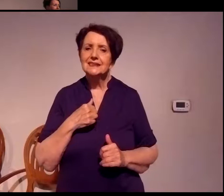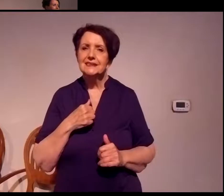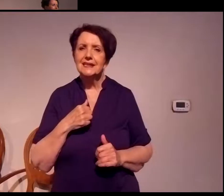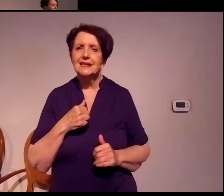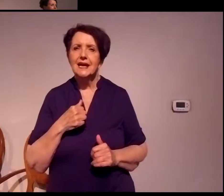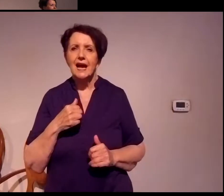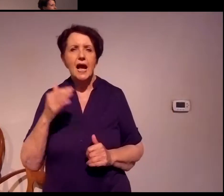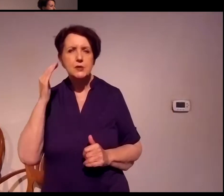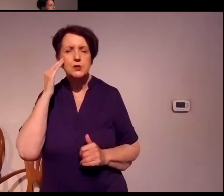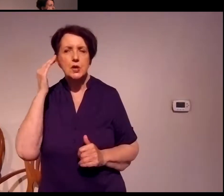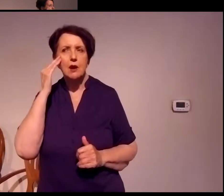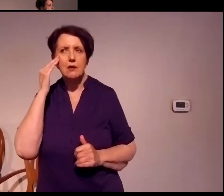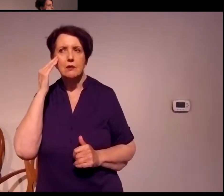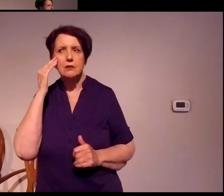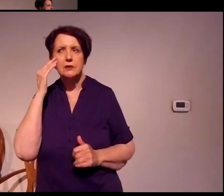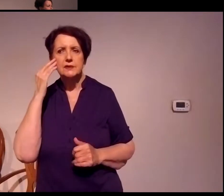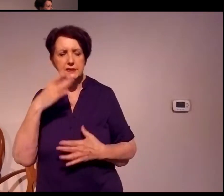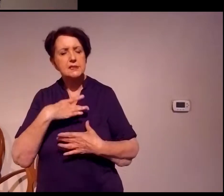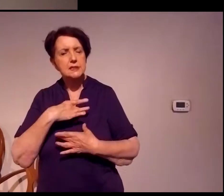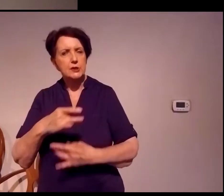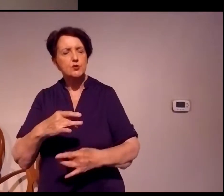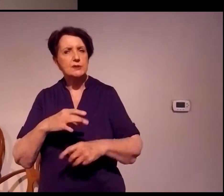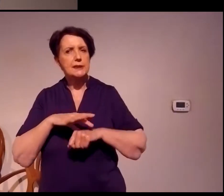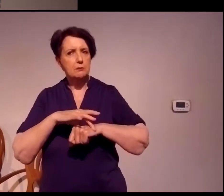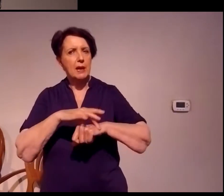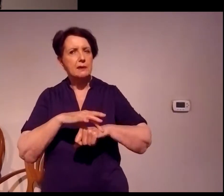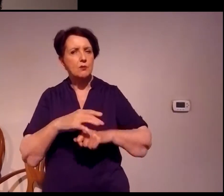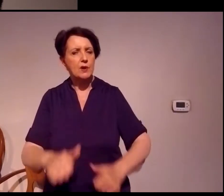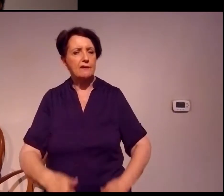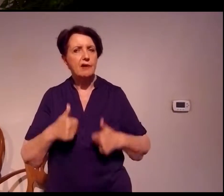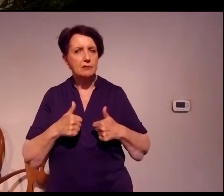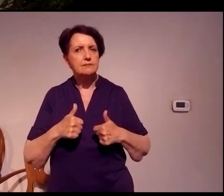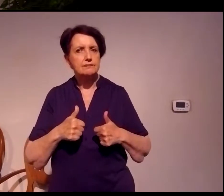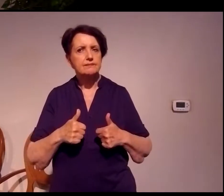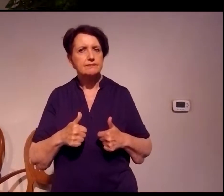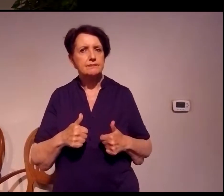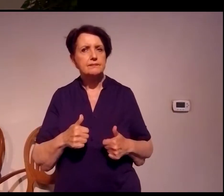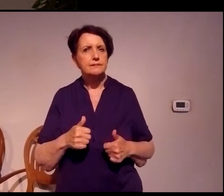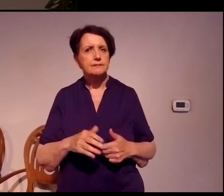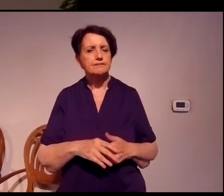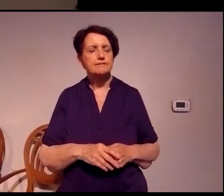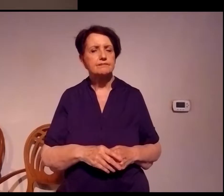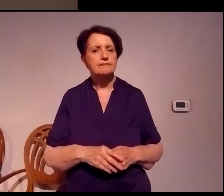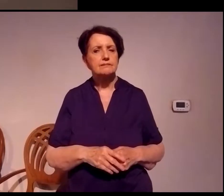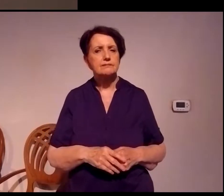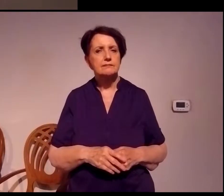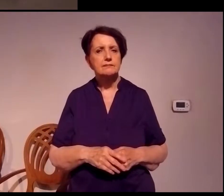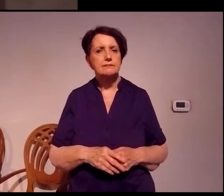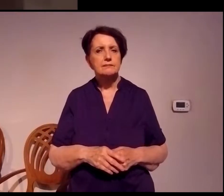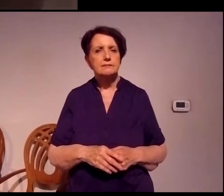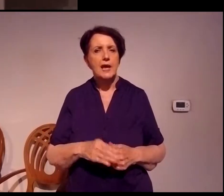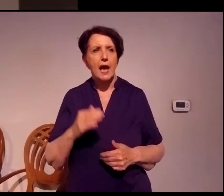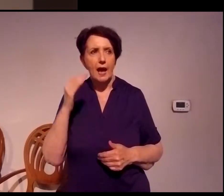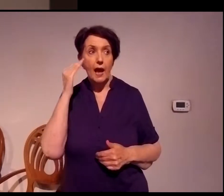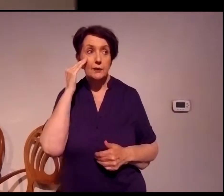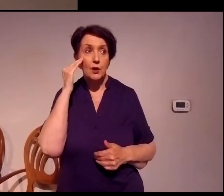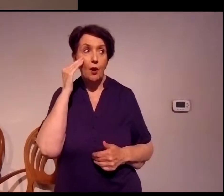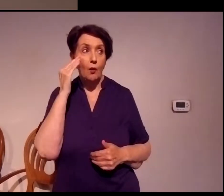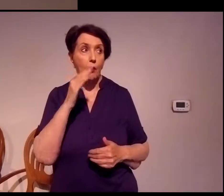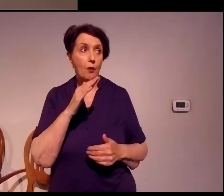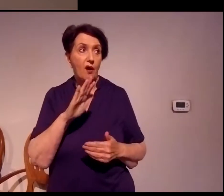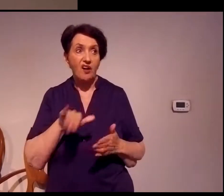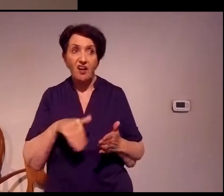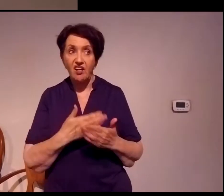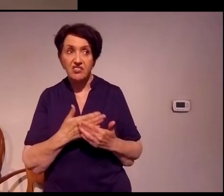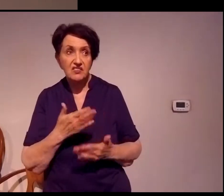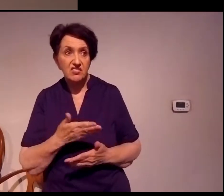unaware of the interesting planet we're living on. I'm not unaware of stuff that's going on all over the